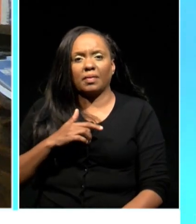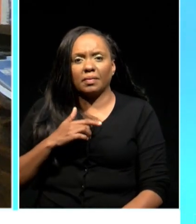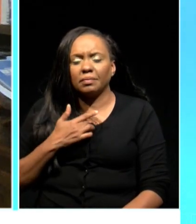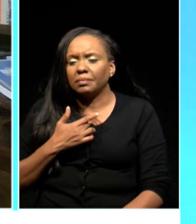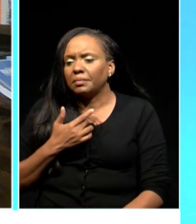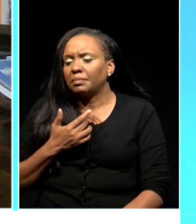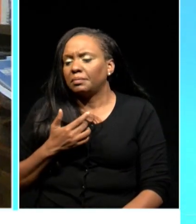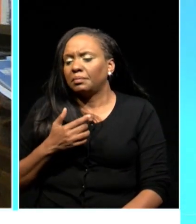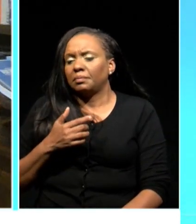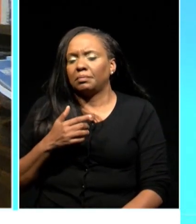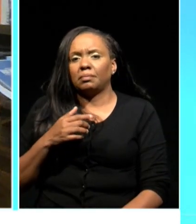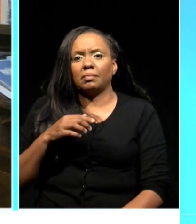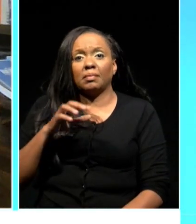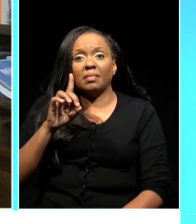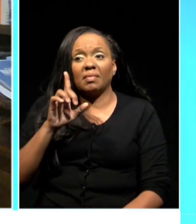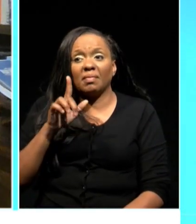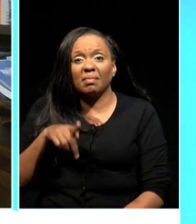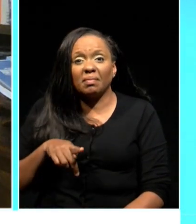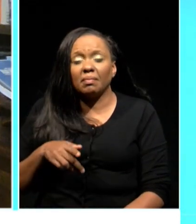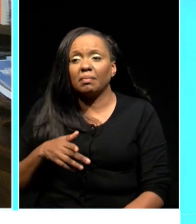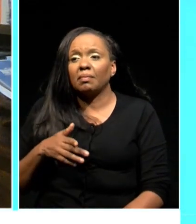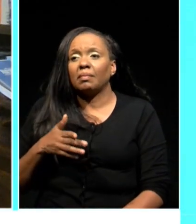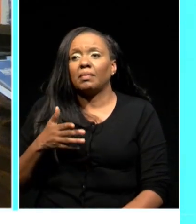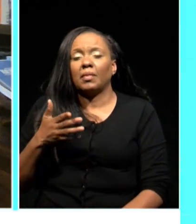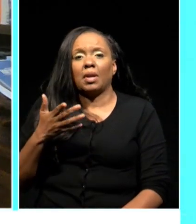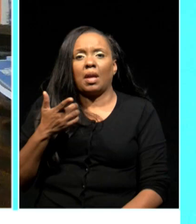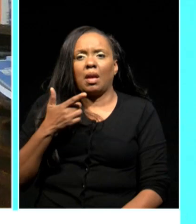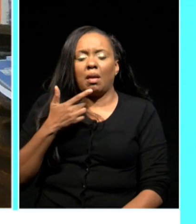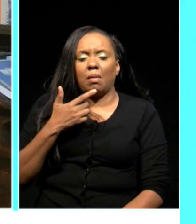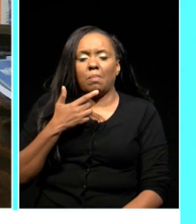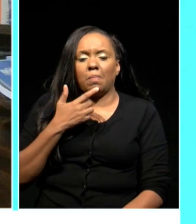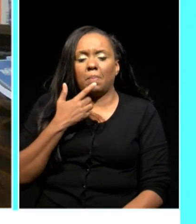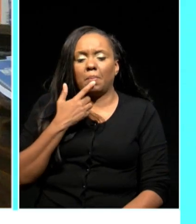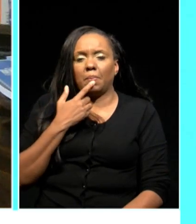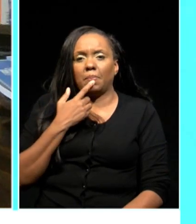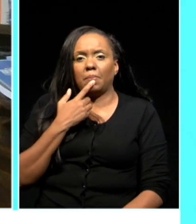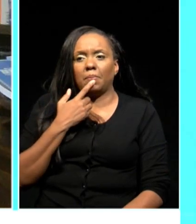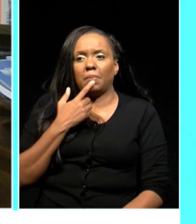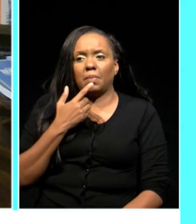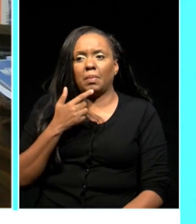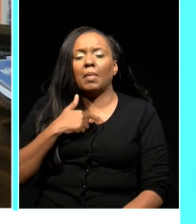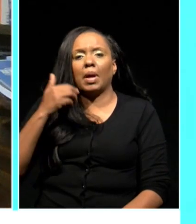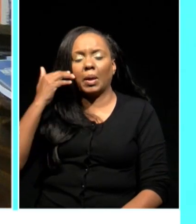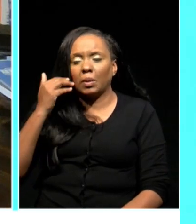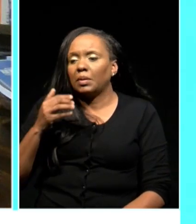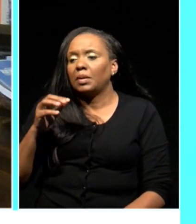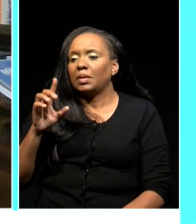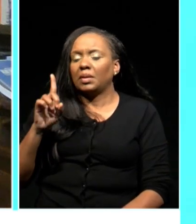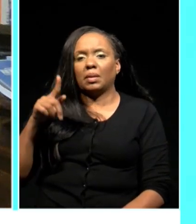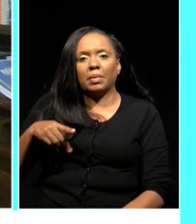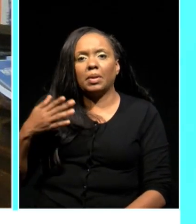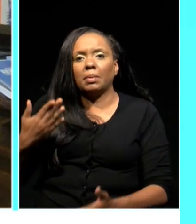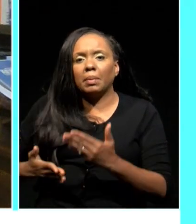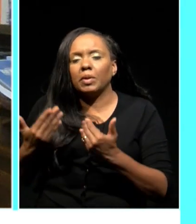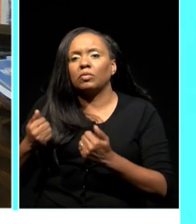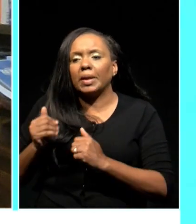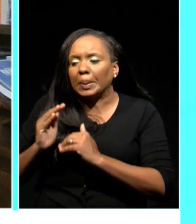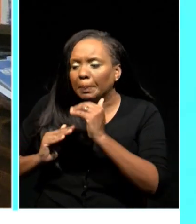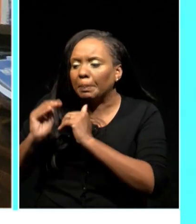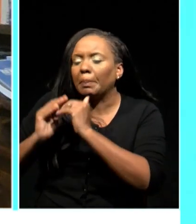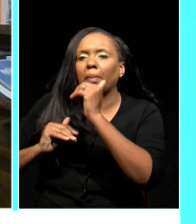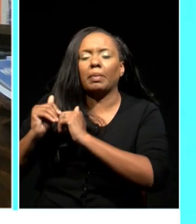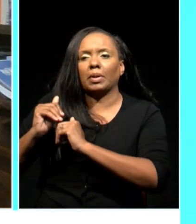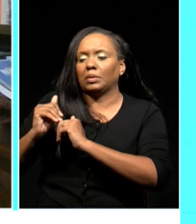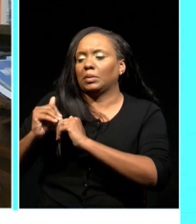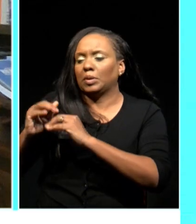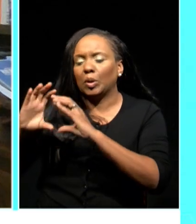say to them that what y'all failed to do, although I recognize they were in the rebuilding process, but what they failed to do after that massive